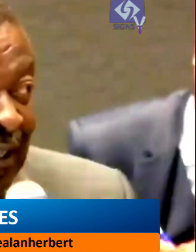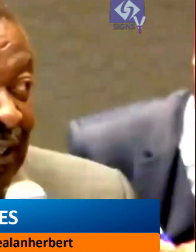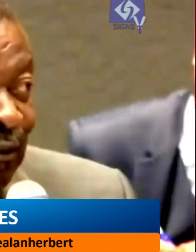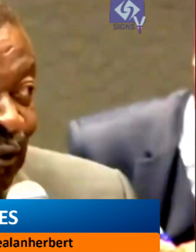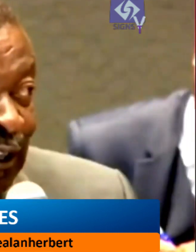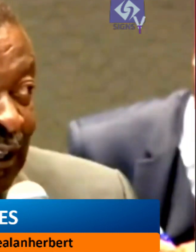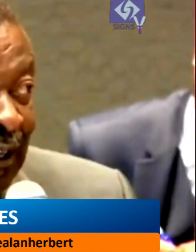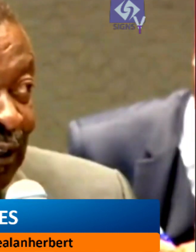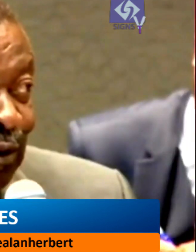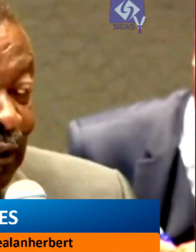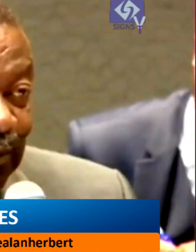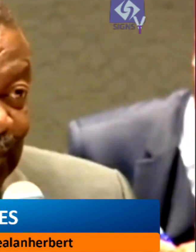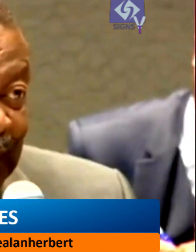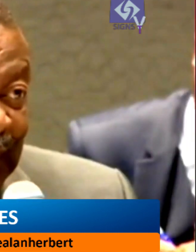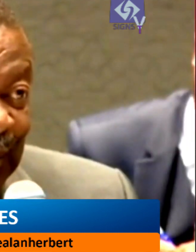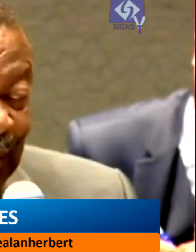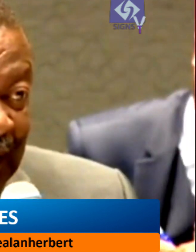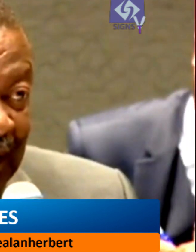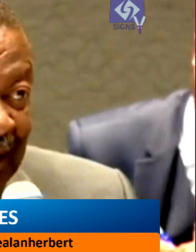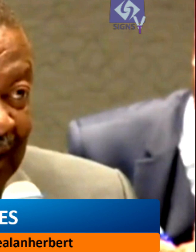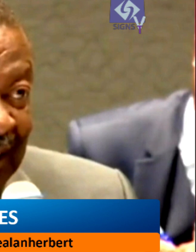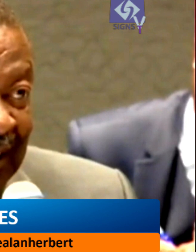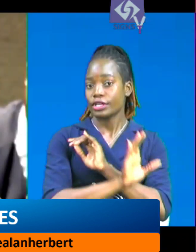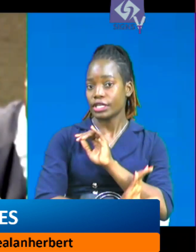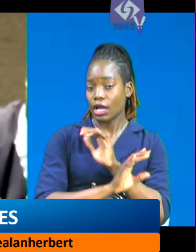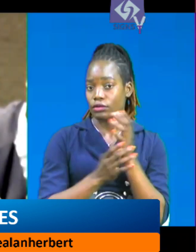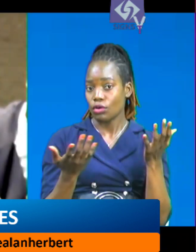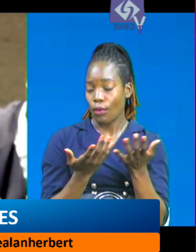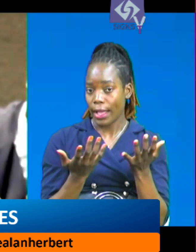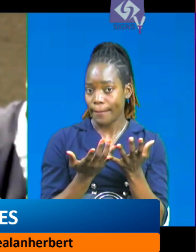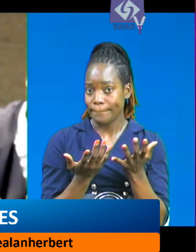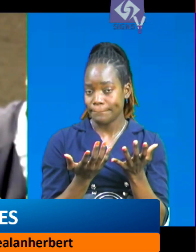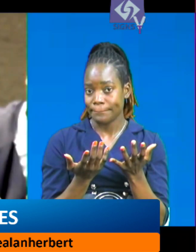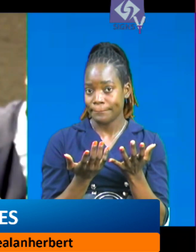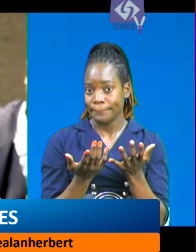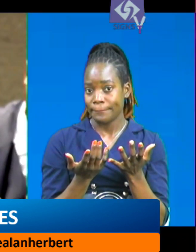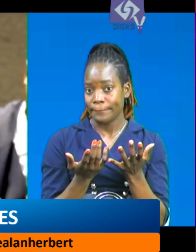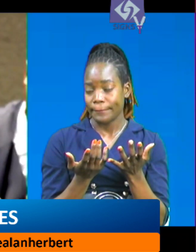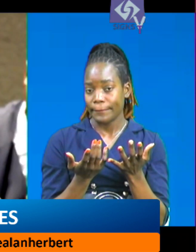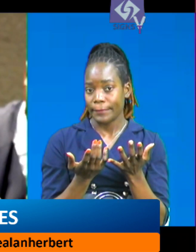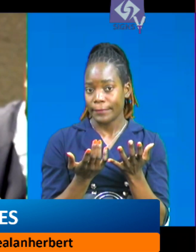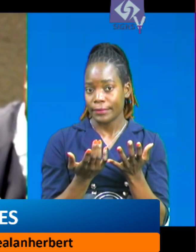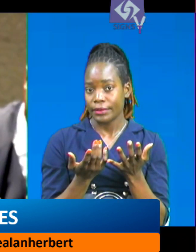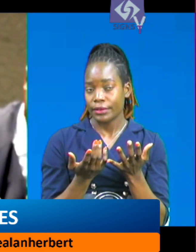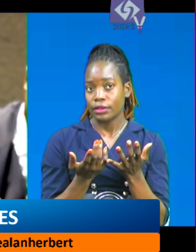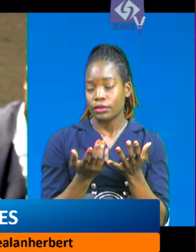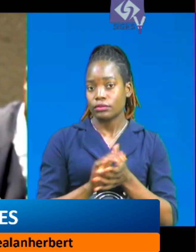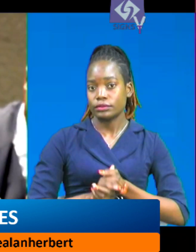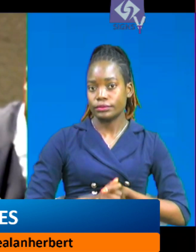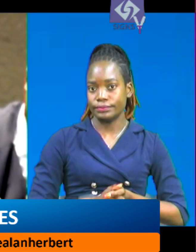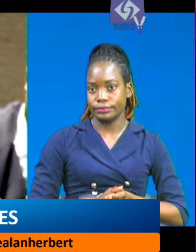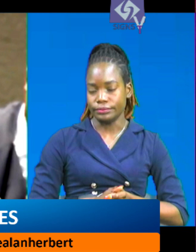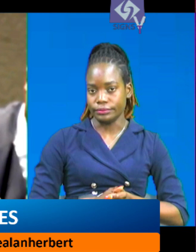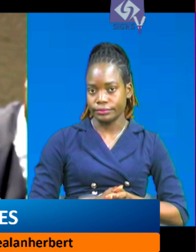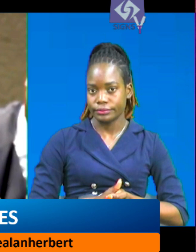Now you can imagine in a foreign country where it is really a contractual obligation.